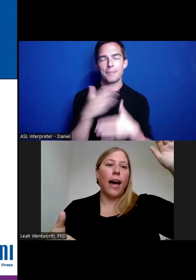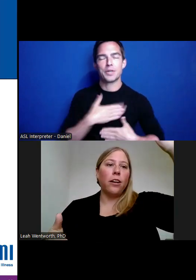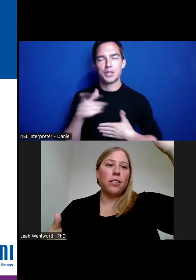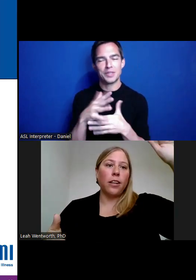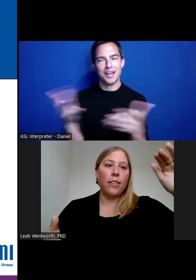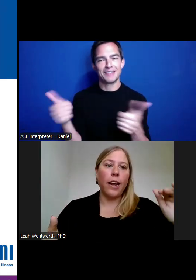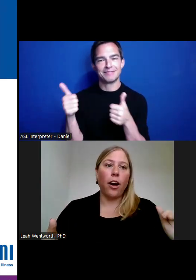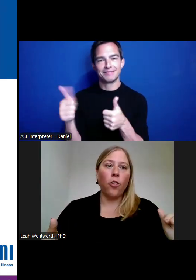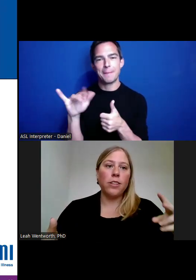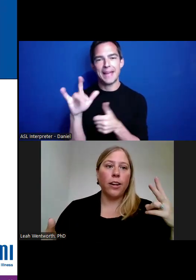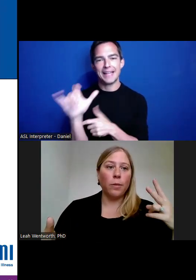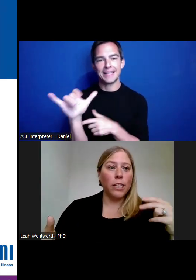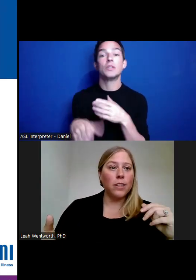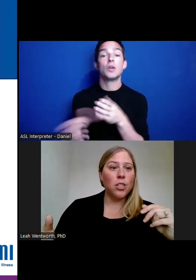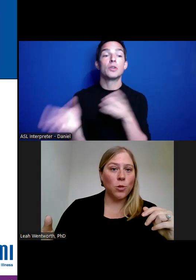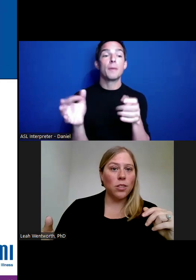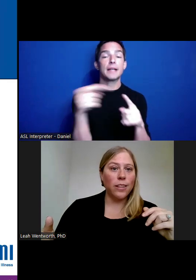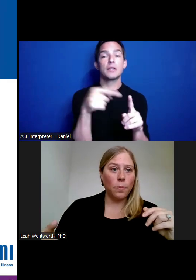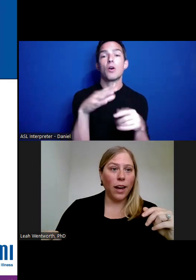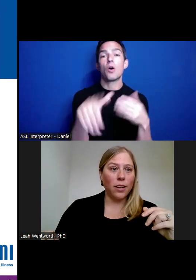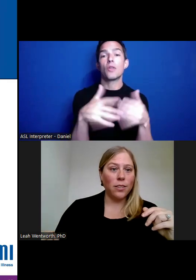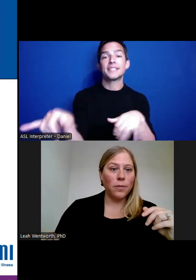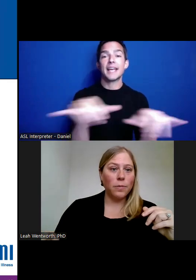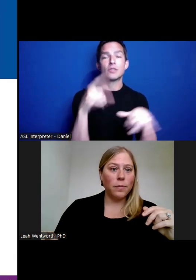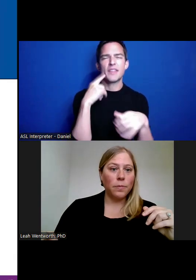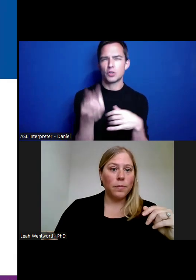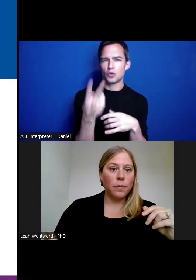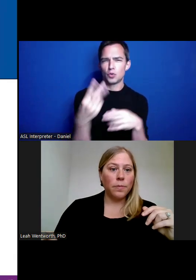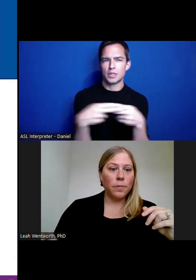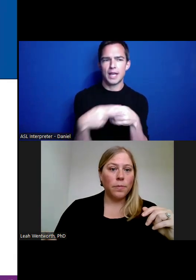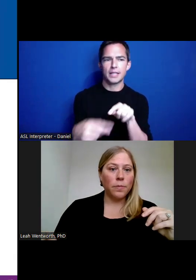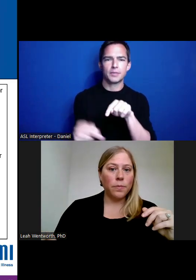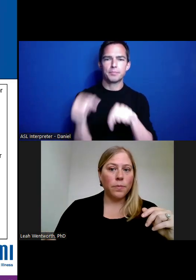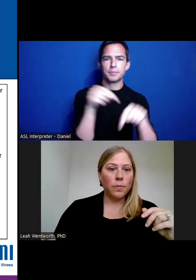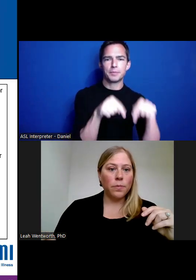back to that slide that had all the standards? I believe it is 2 slides back.